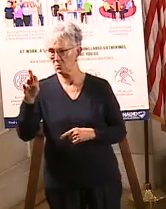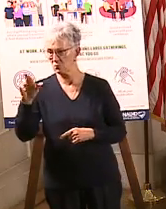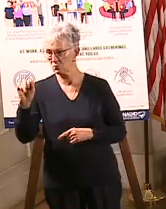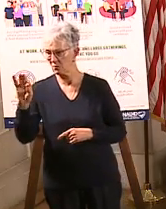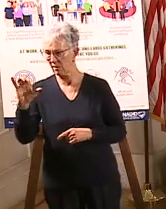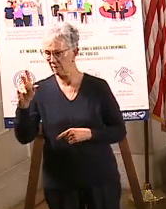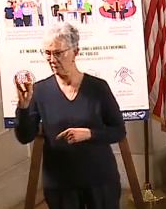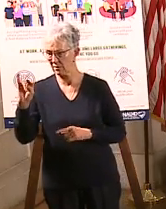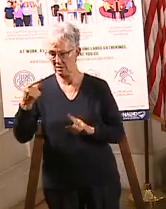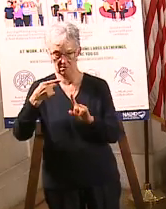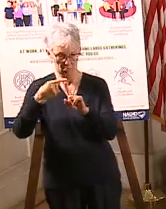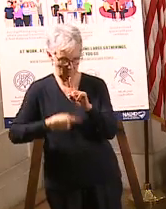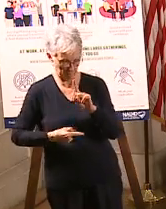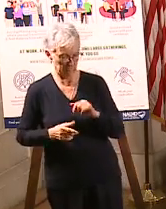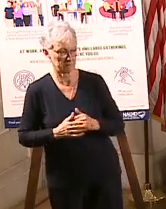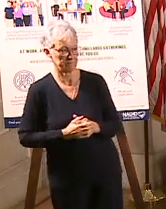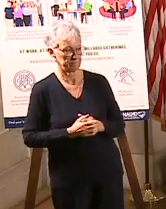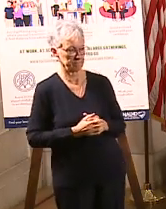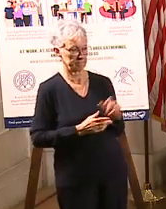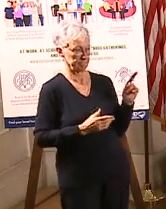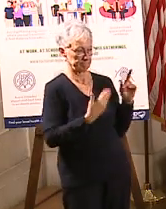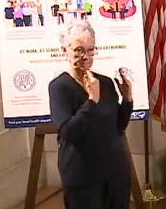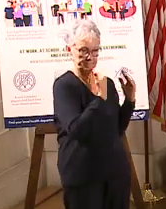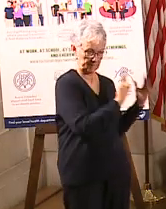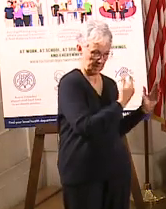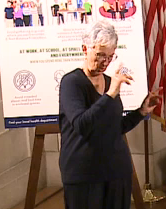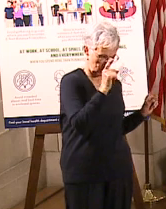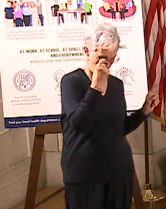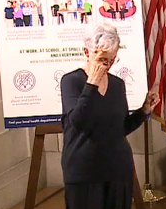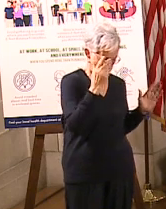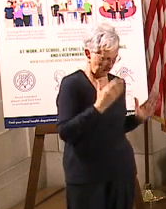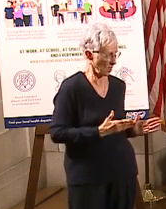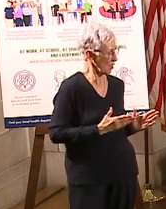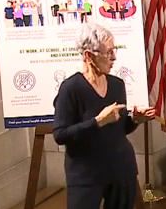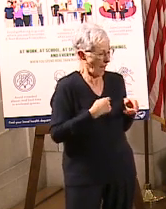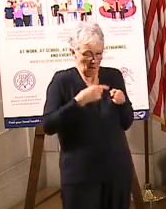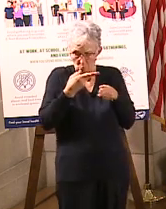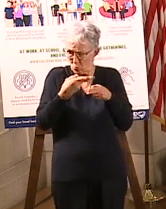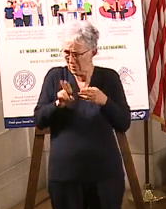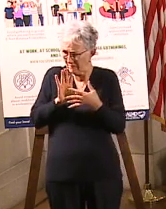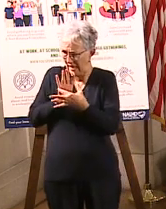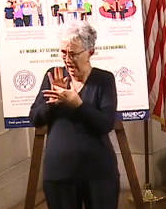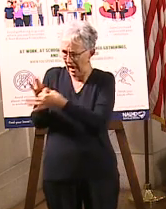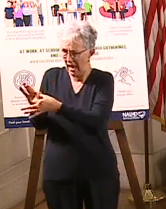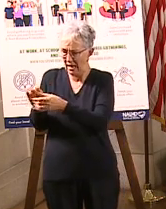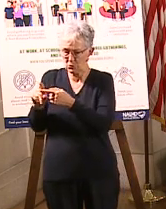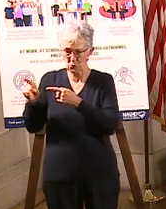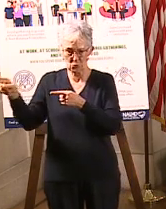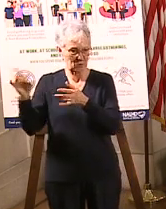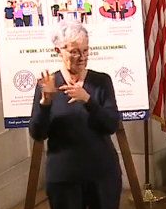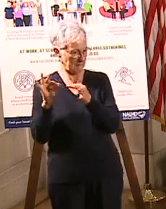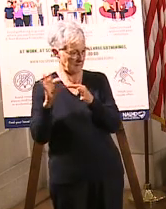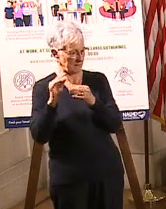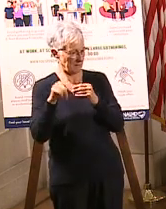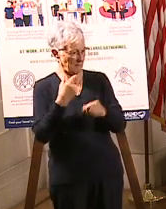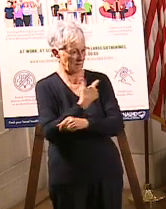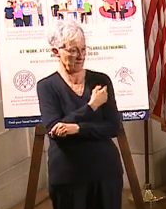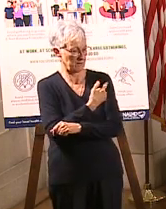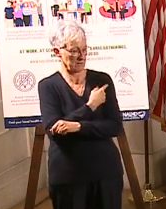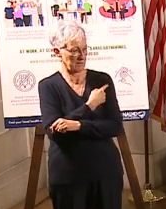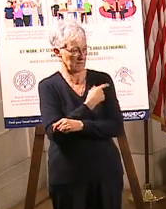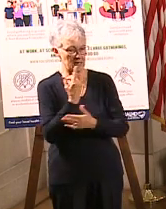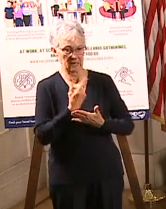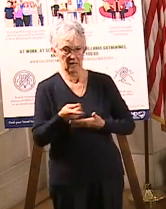Thank you, Governor. Real briefly on the vaccine, if I could just add something. Last week, the Director of Health and